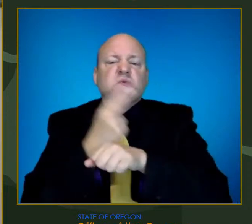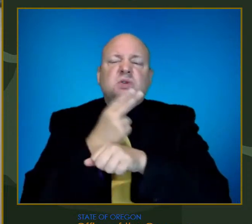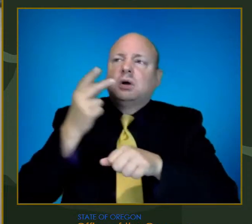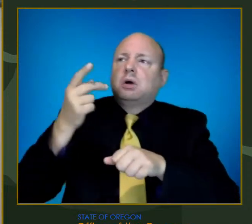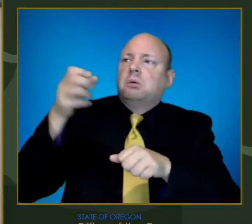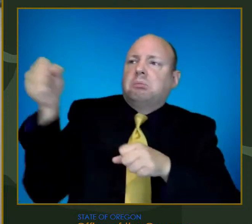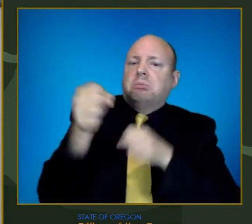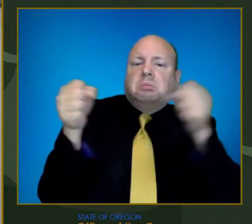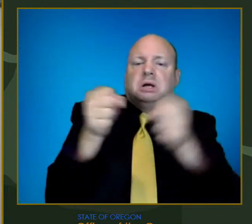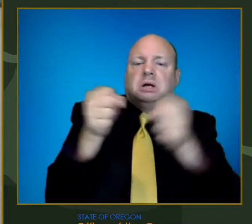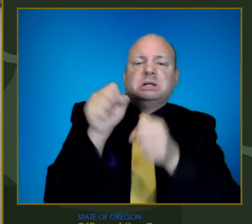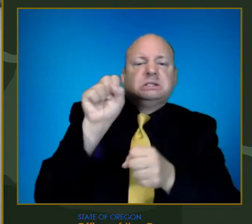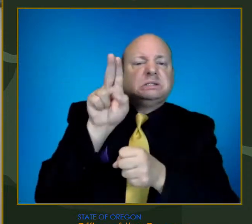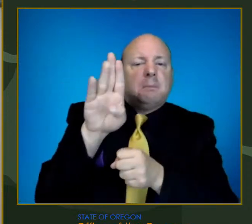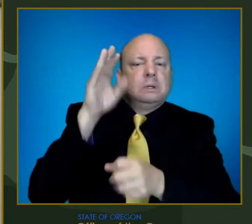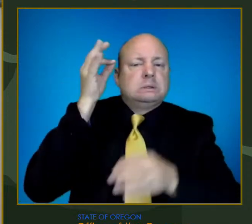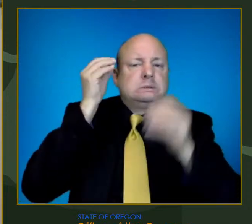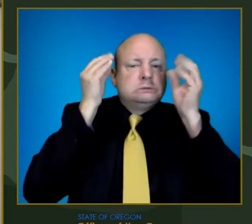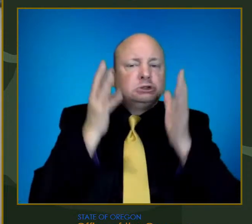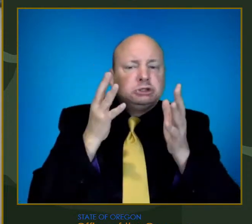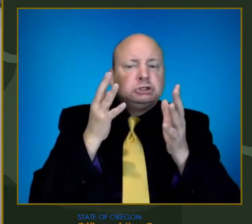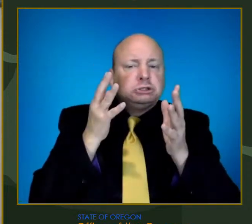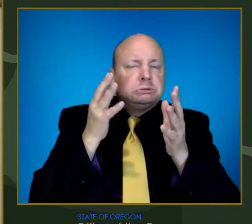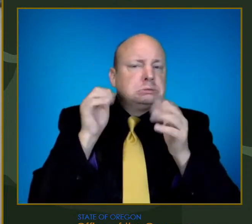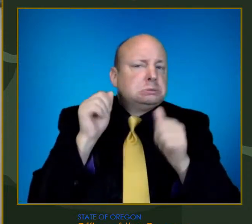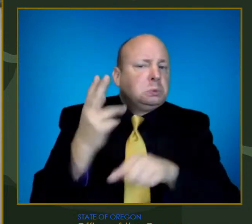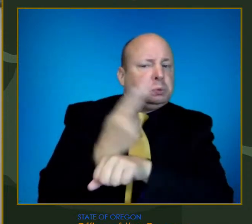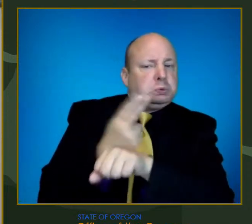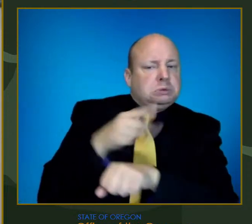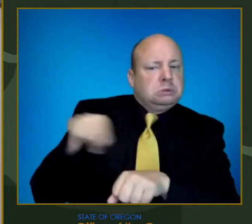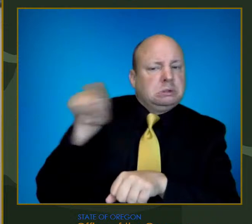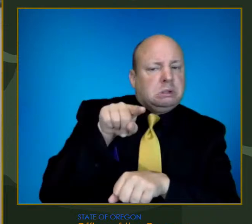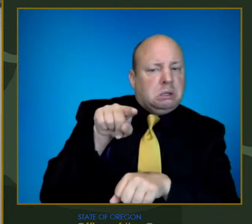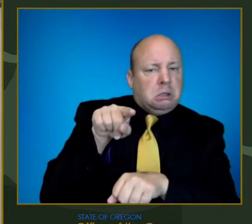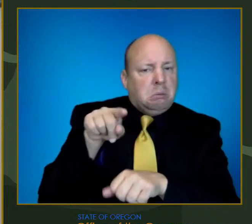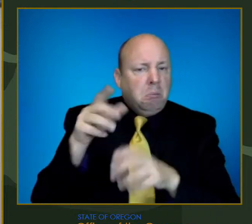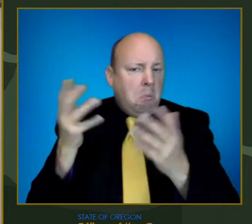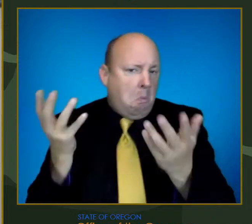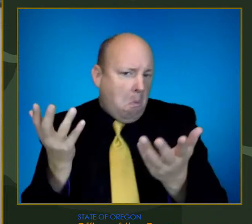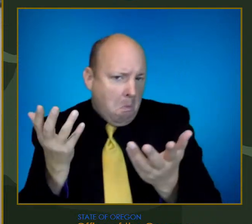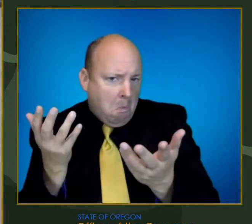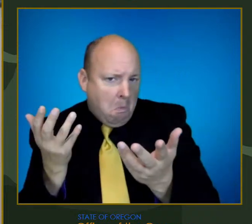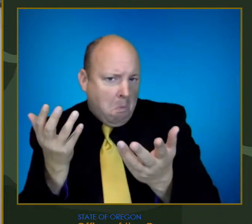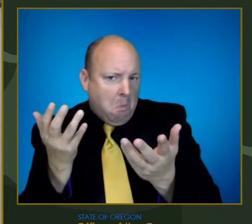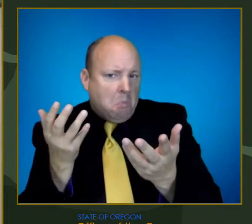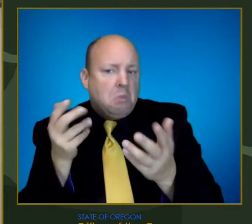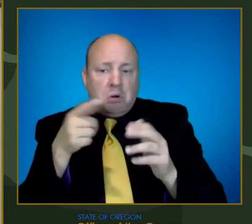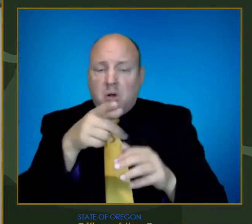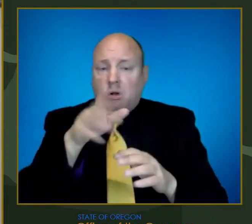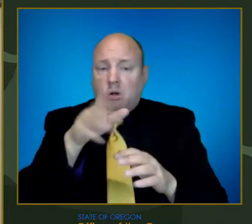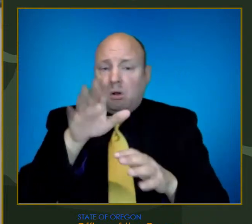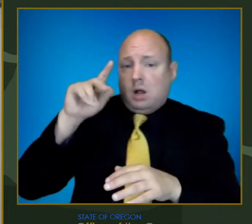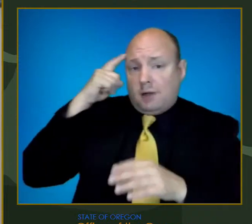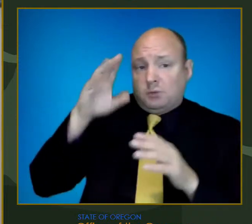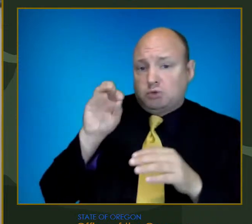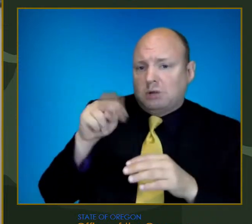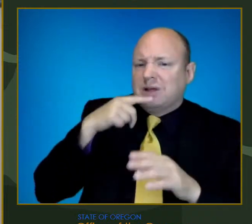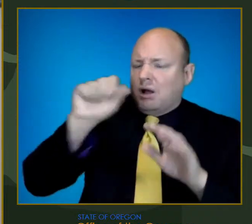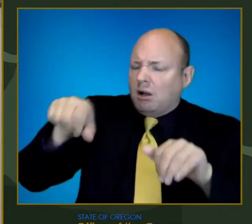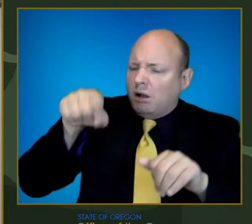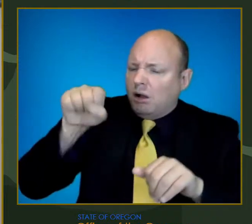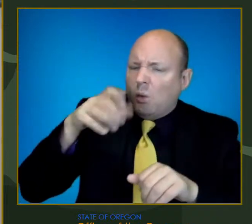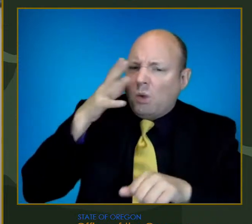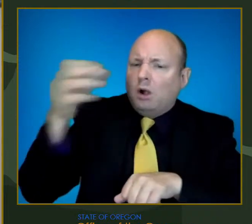your last question, yes, substitute teachers included, yes. In terms of higher education